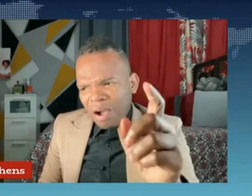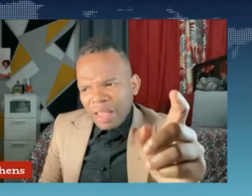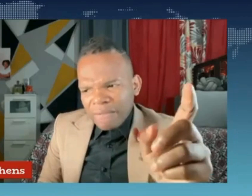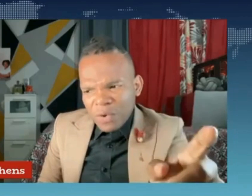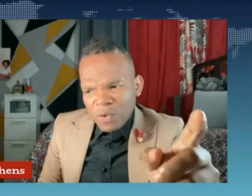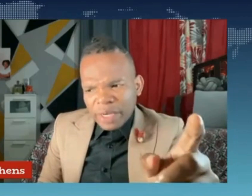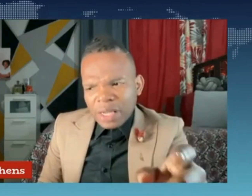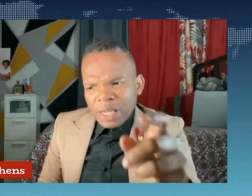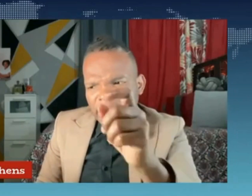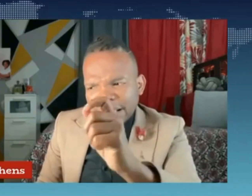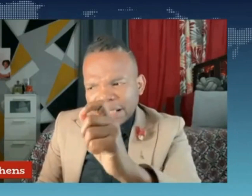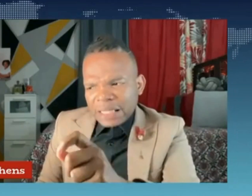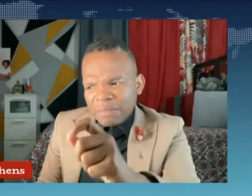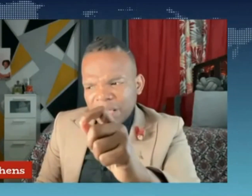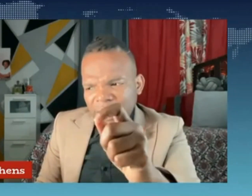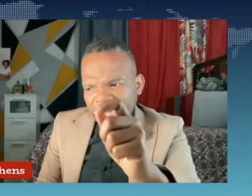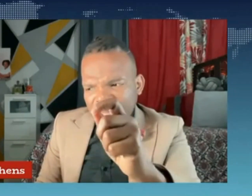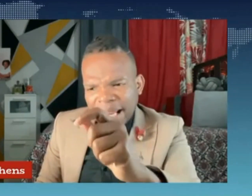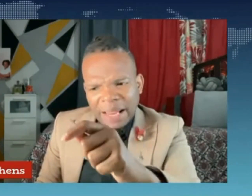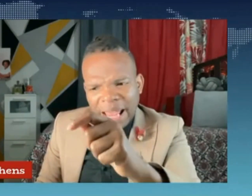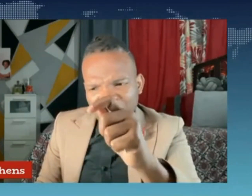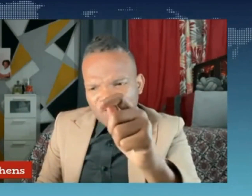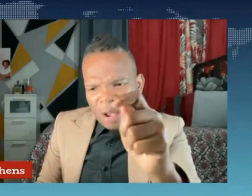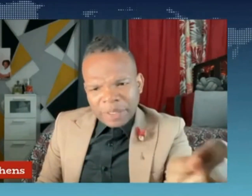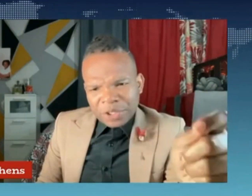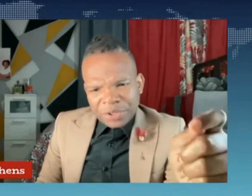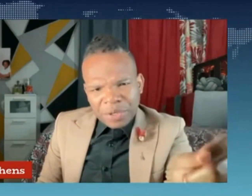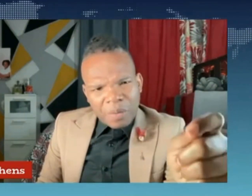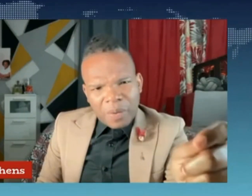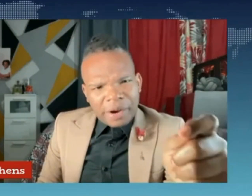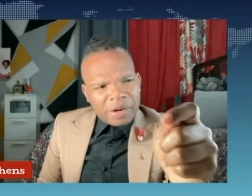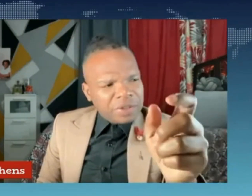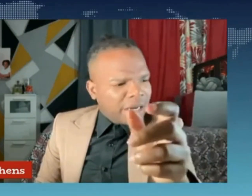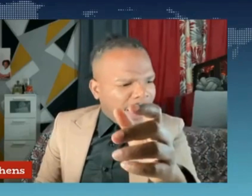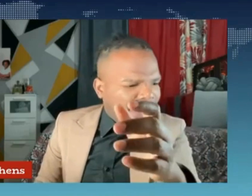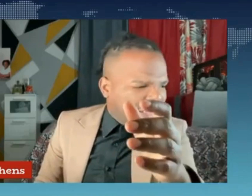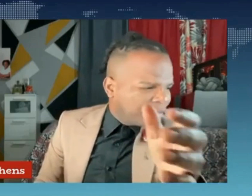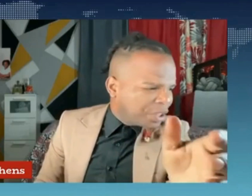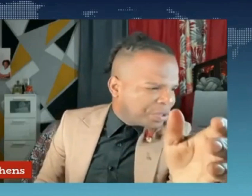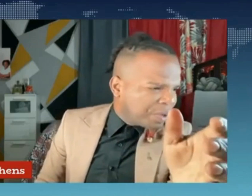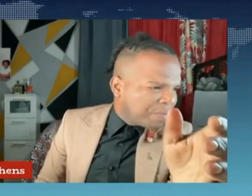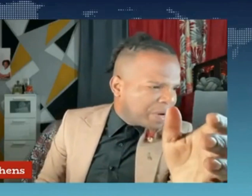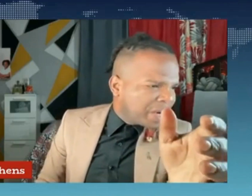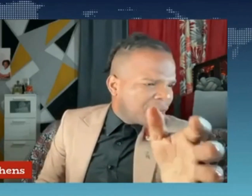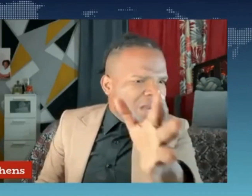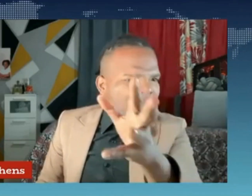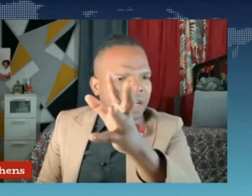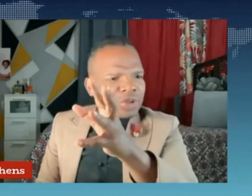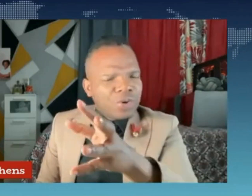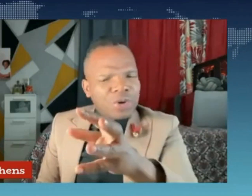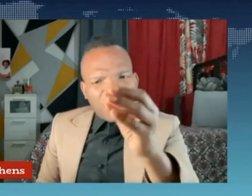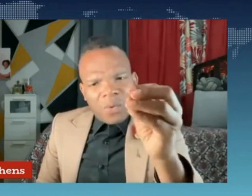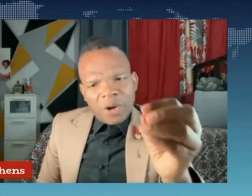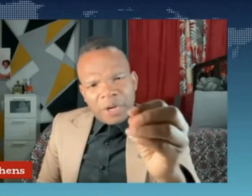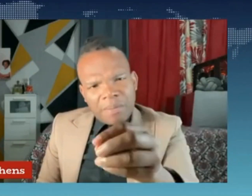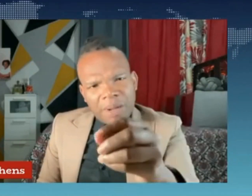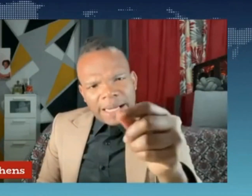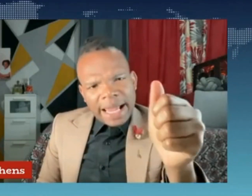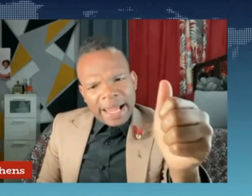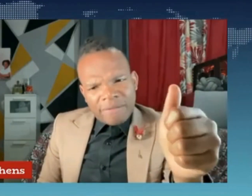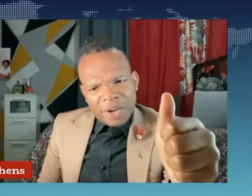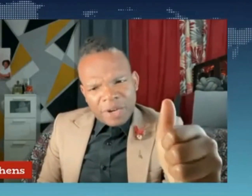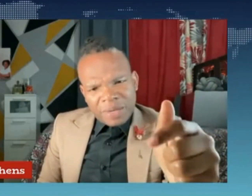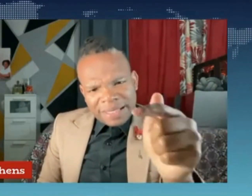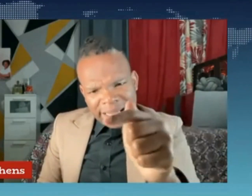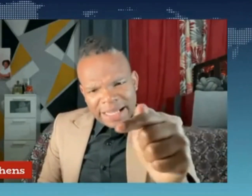because my other phone, it's seemingly that I dropped it somewhere or I left it somewhere. So the only number